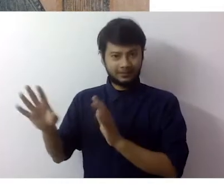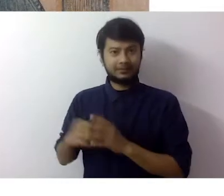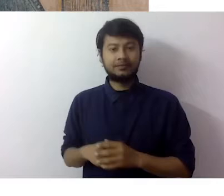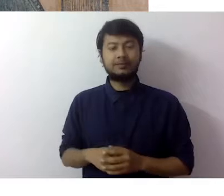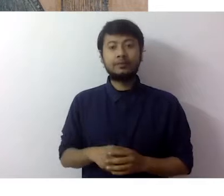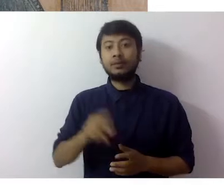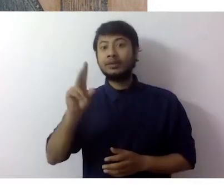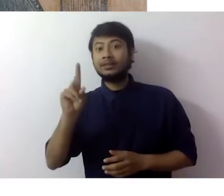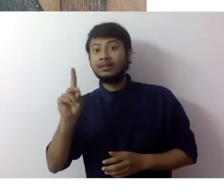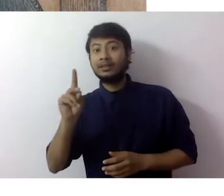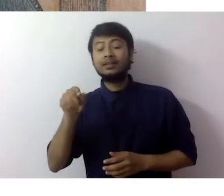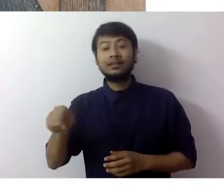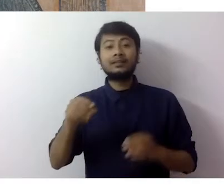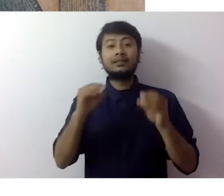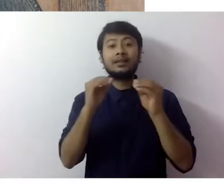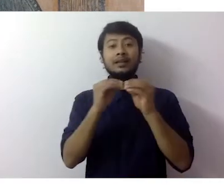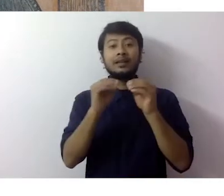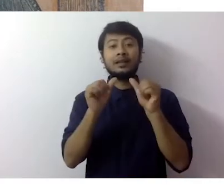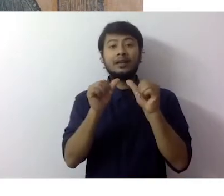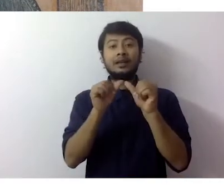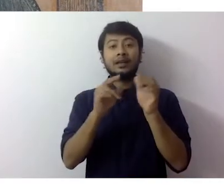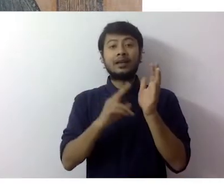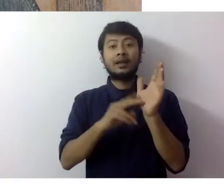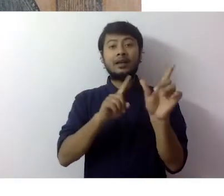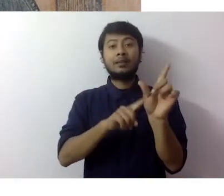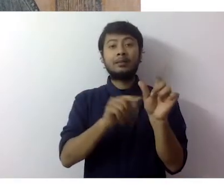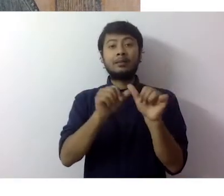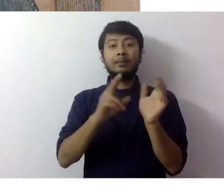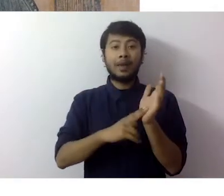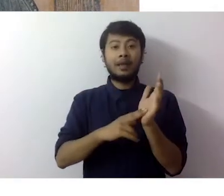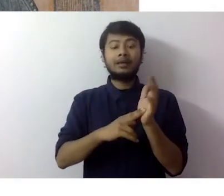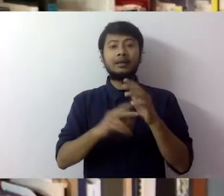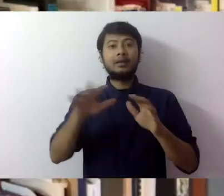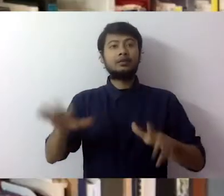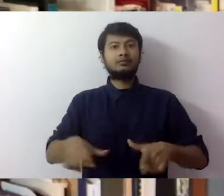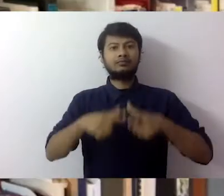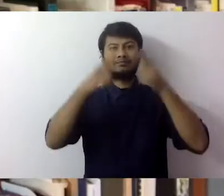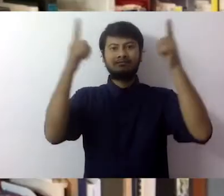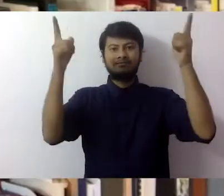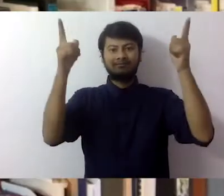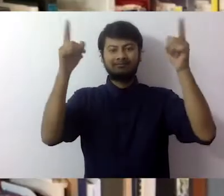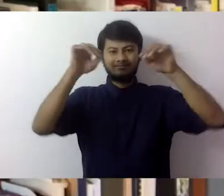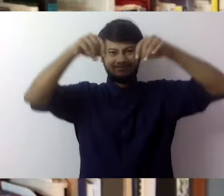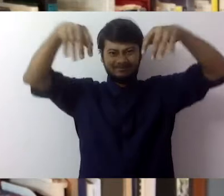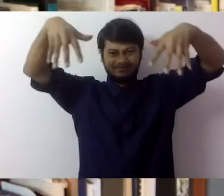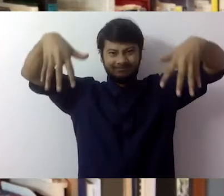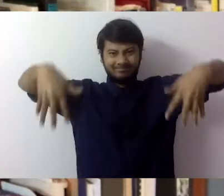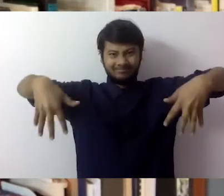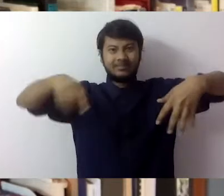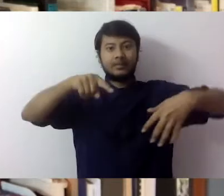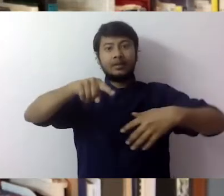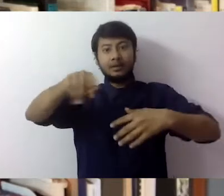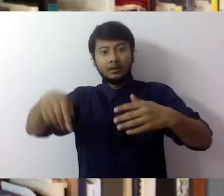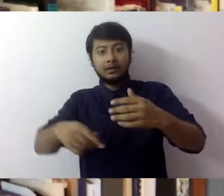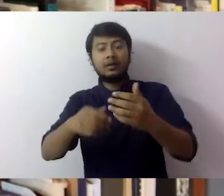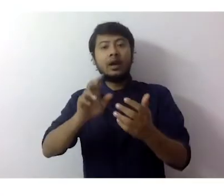equally unheard-of printers from under the banyan tree, now in the collection of MAP Bangalore. This print by the Oriental Art Studio shows Radha